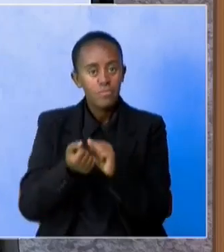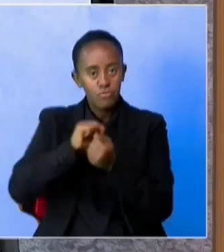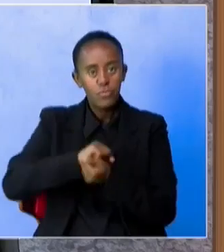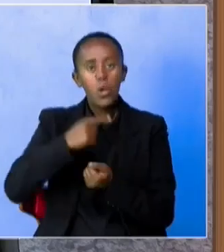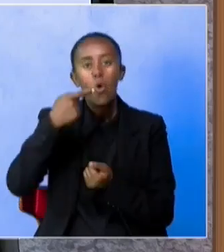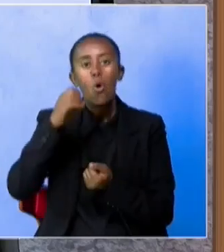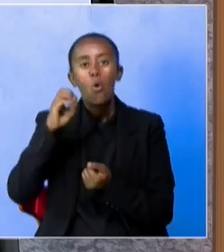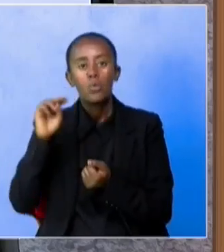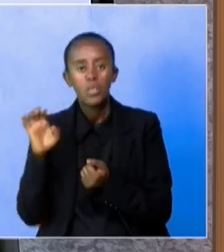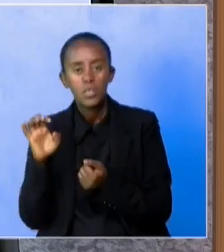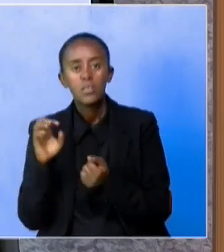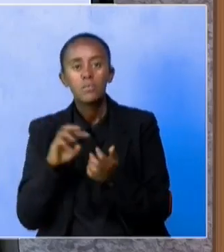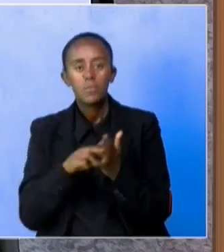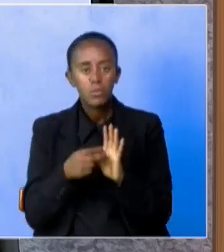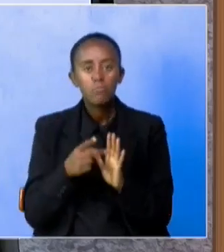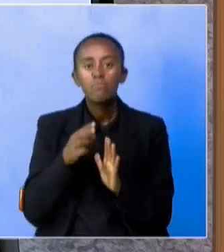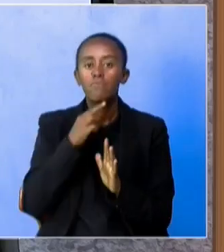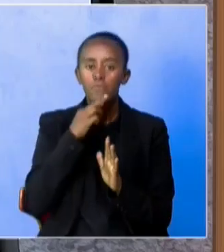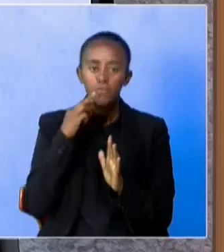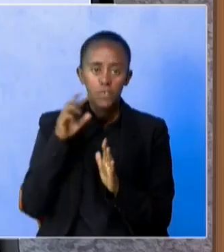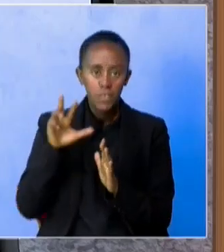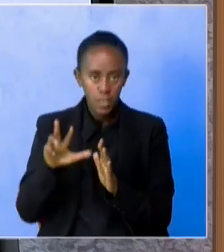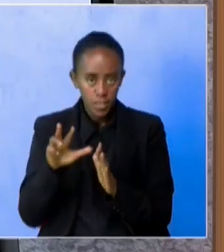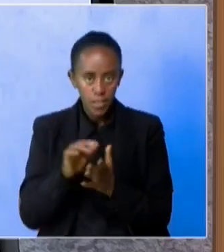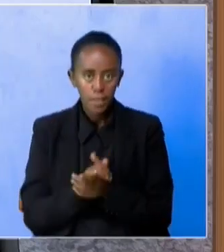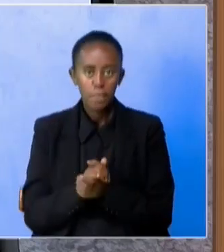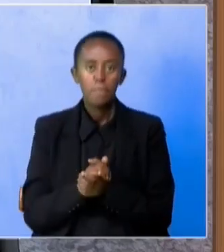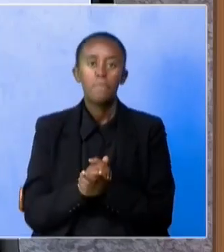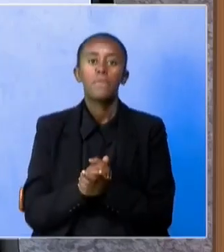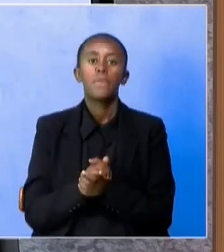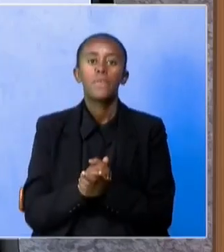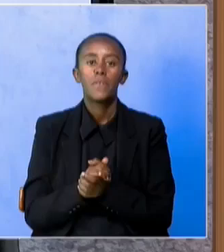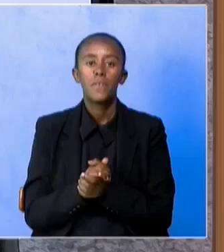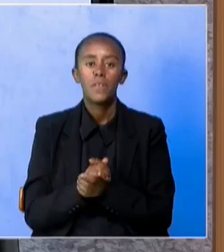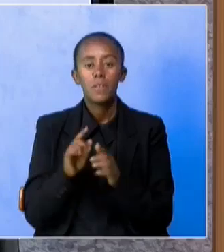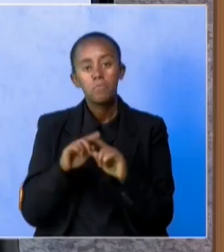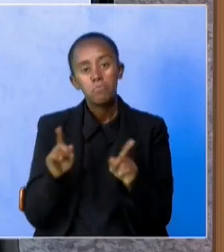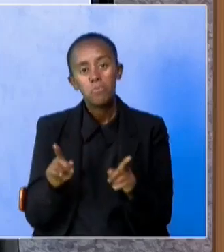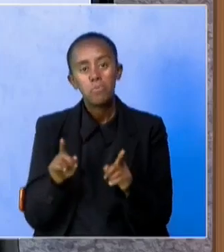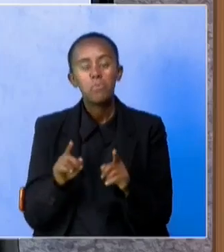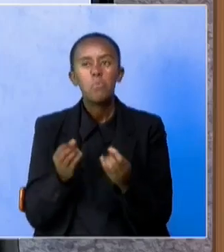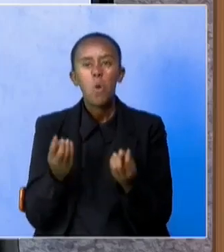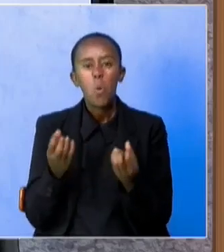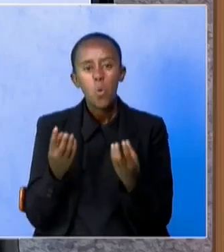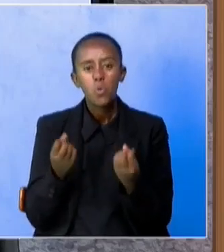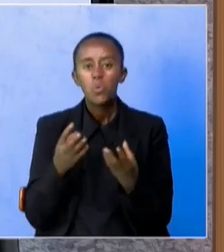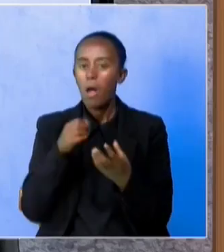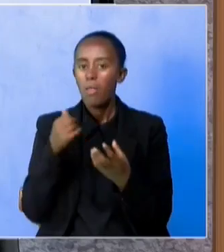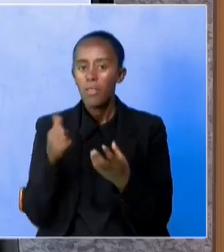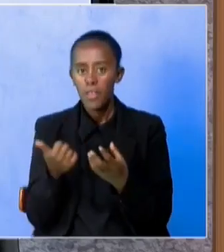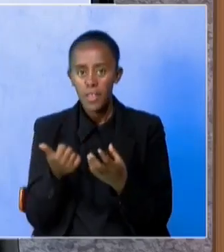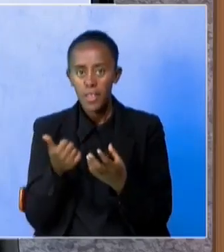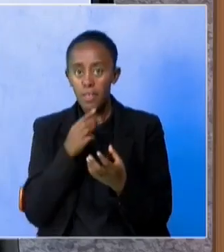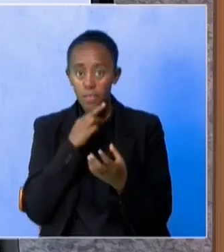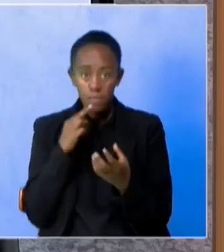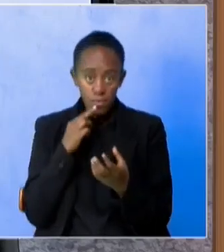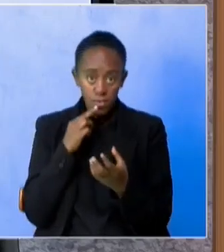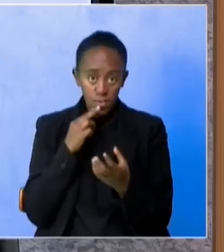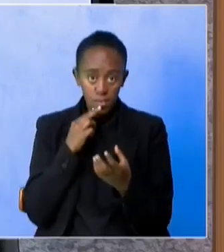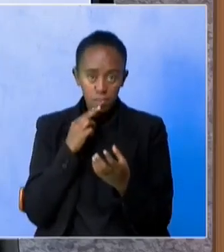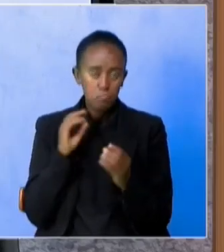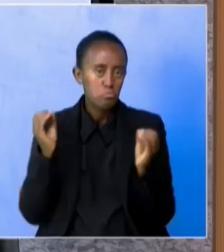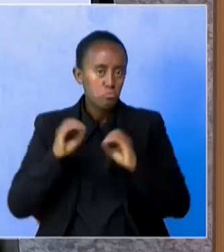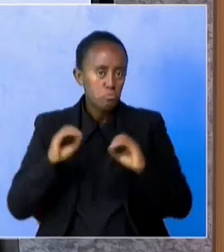and it has become gone. But with most other verbs that are not irregular